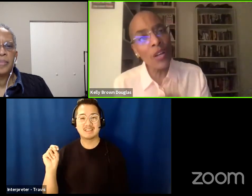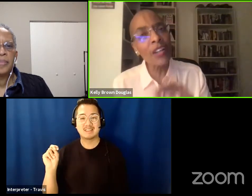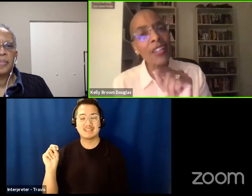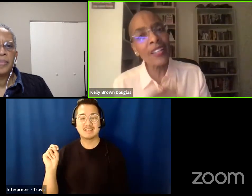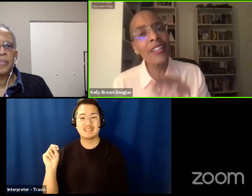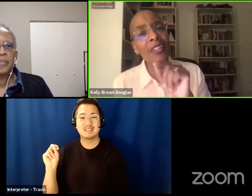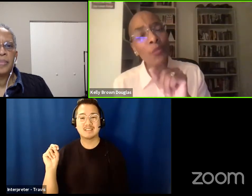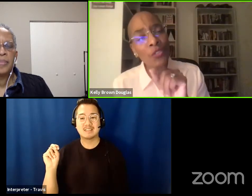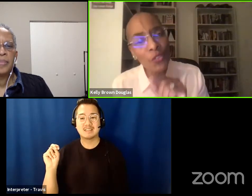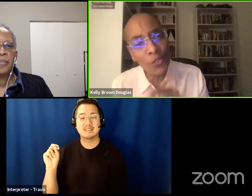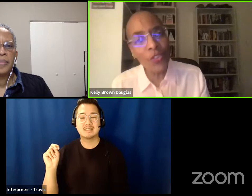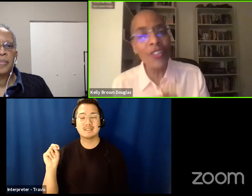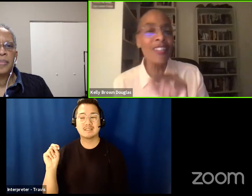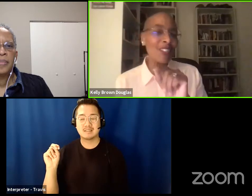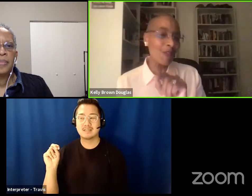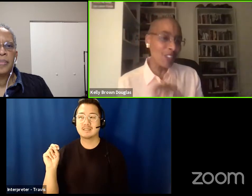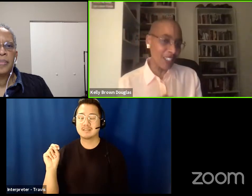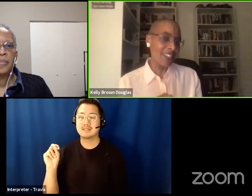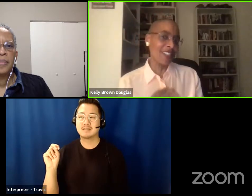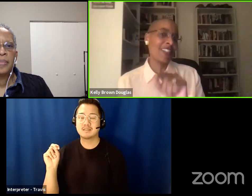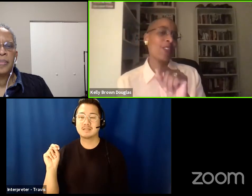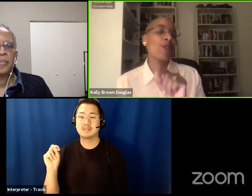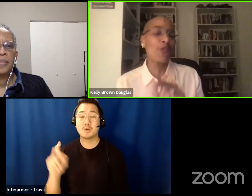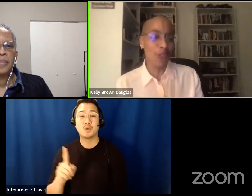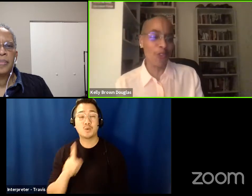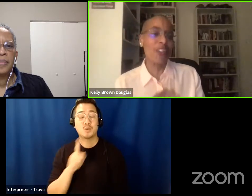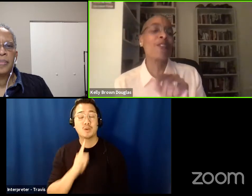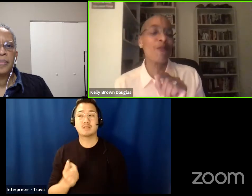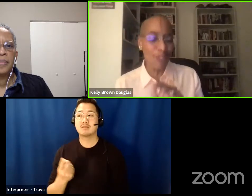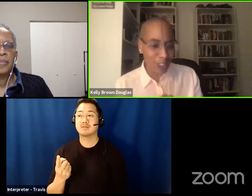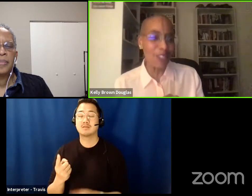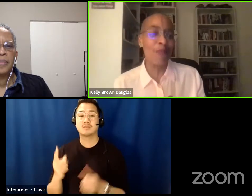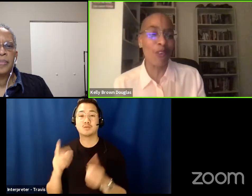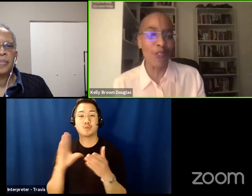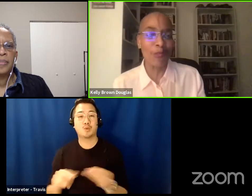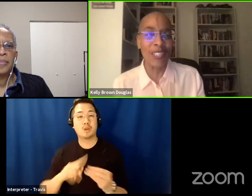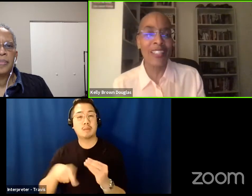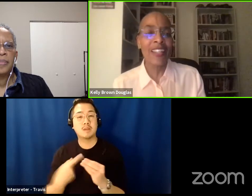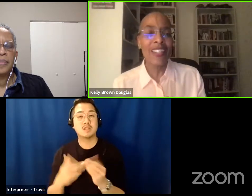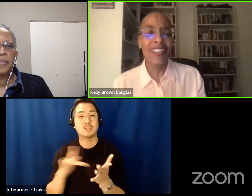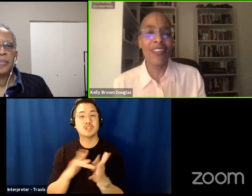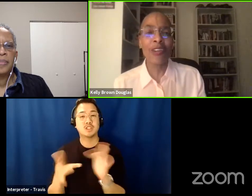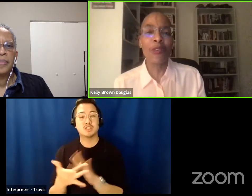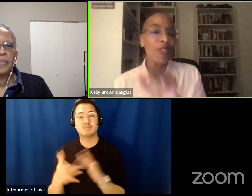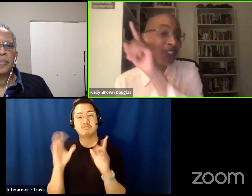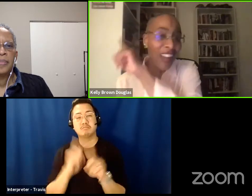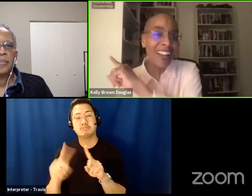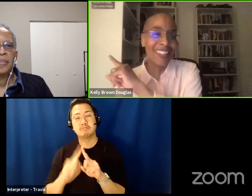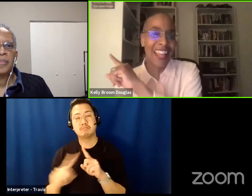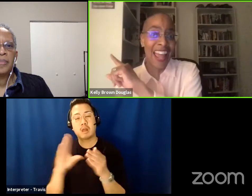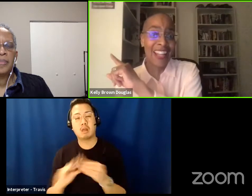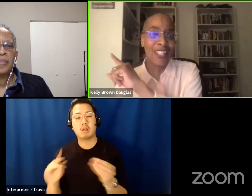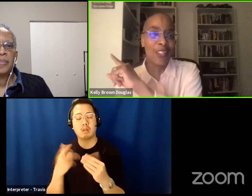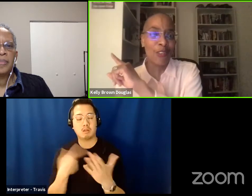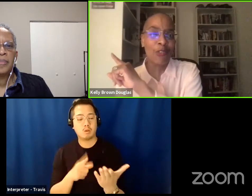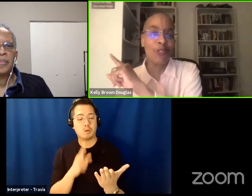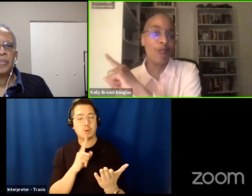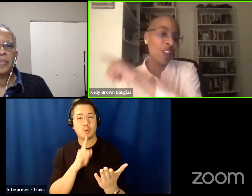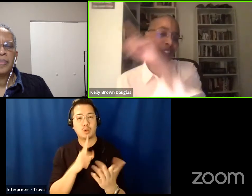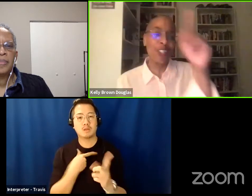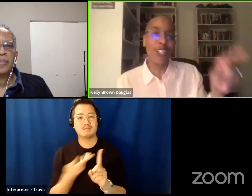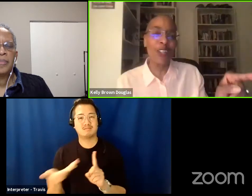And it was stories of Jesus, and the story that really brought me there was not actually